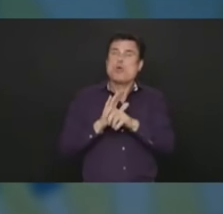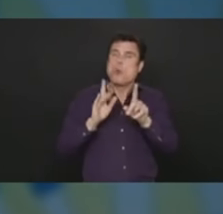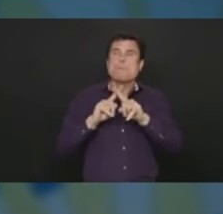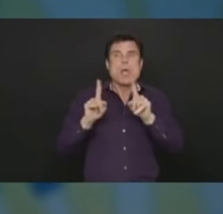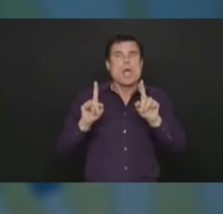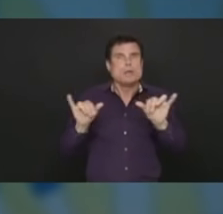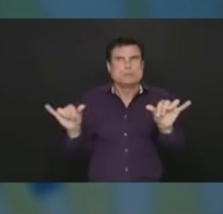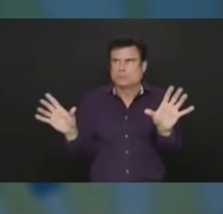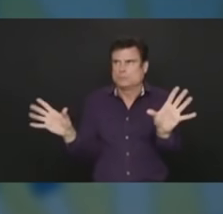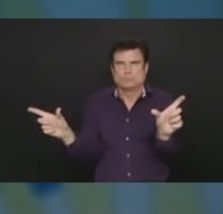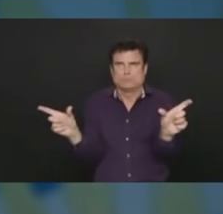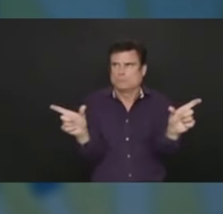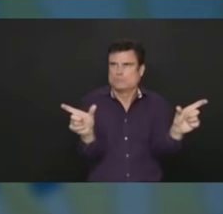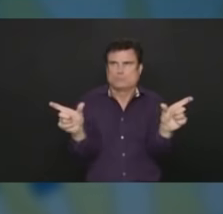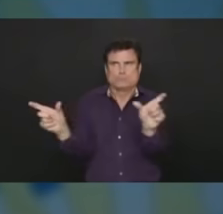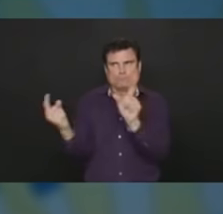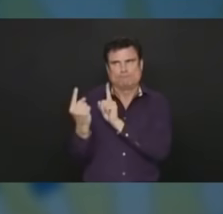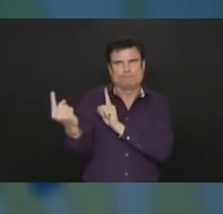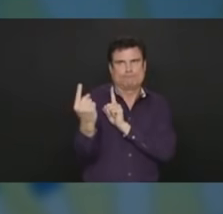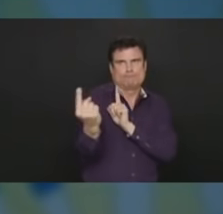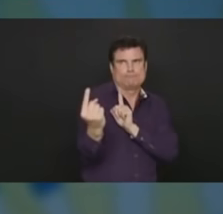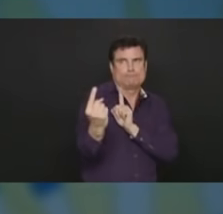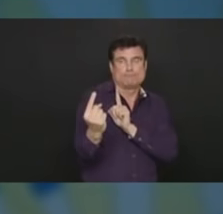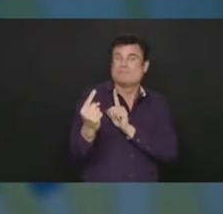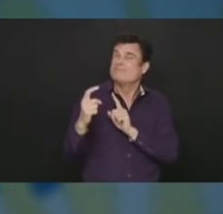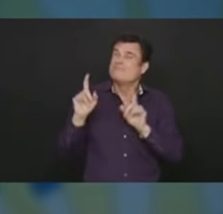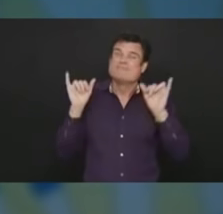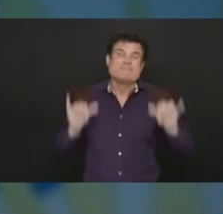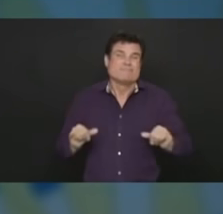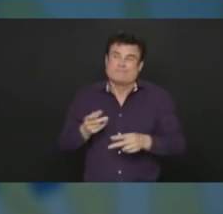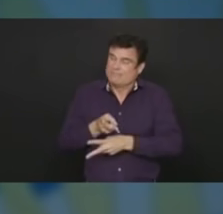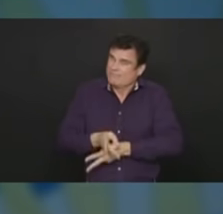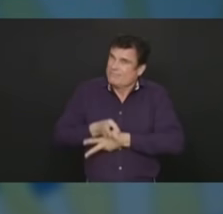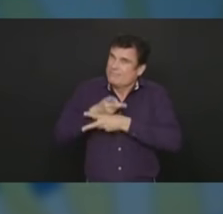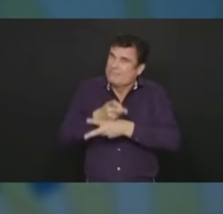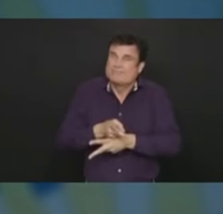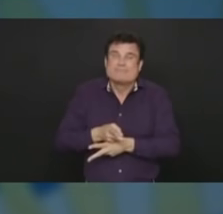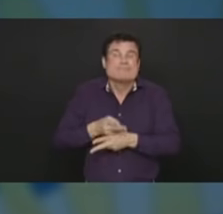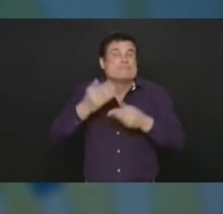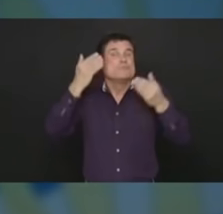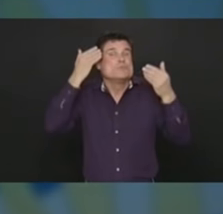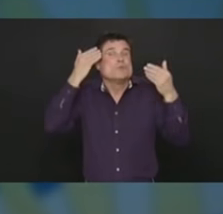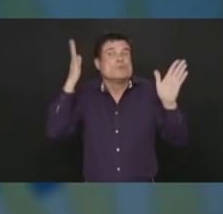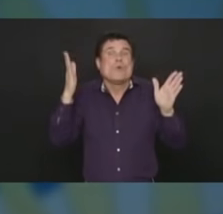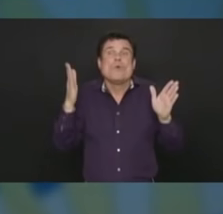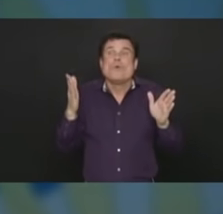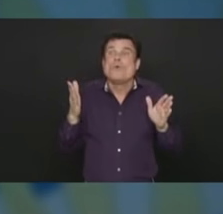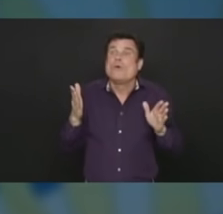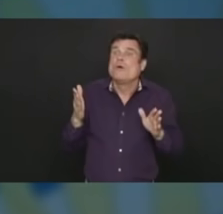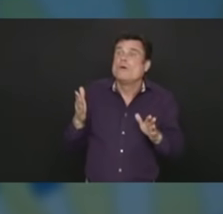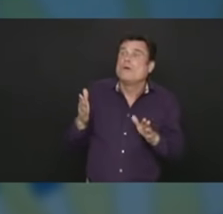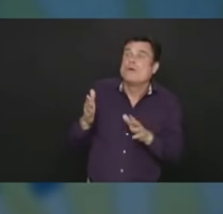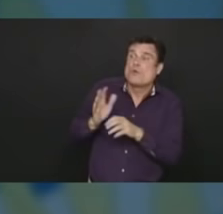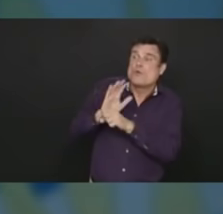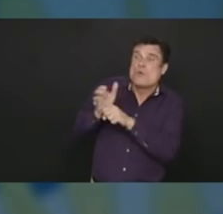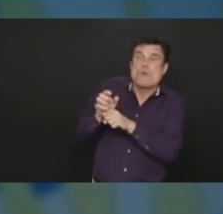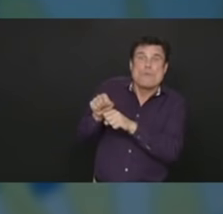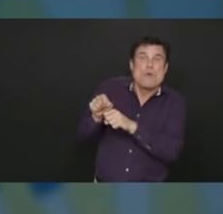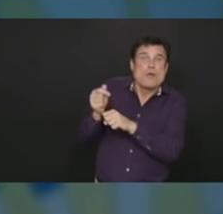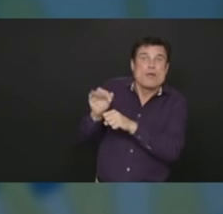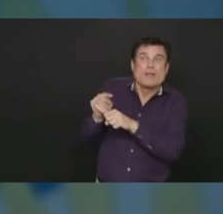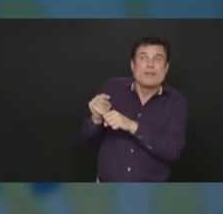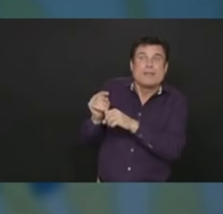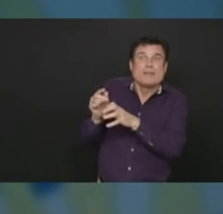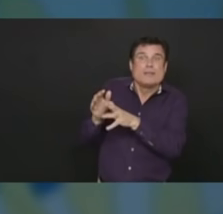BC or in Canada, it's around the world. And we're looking at this in great detail. We're watching what's happening in other countries. But until we have